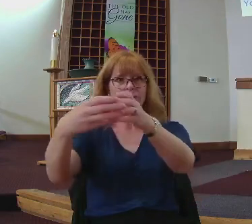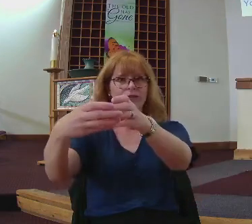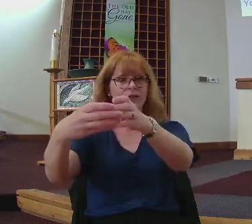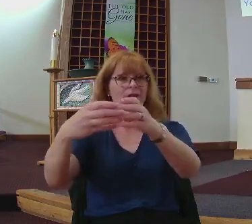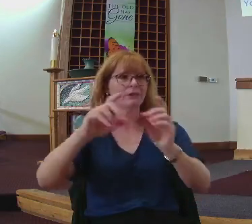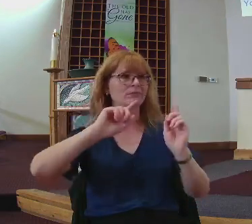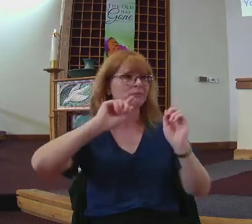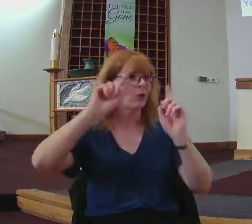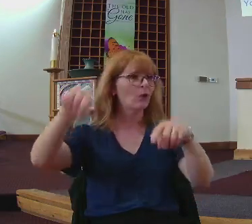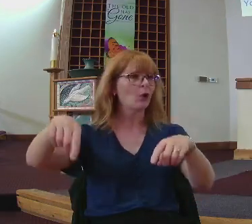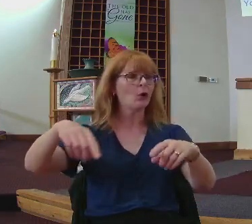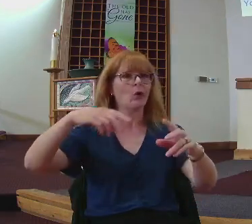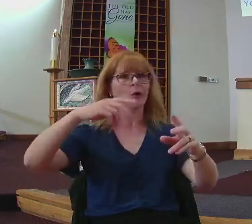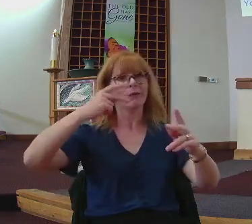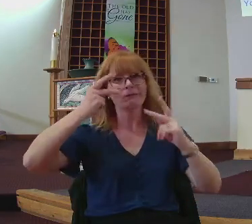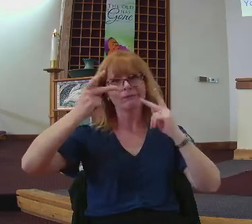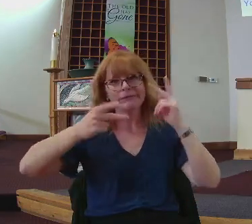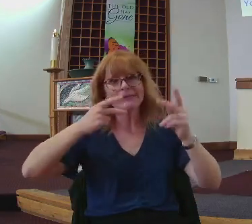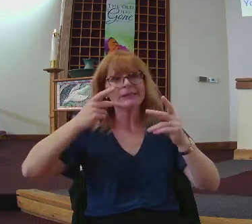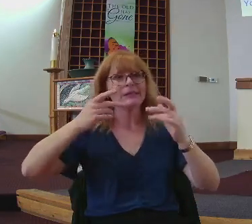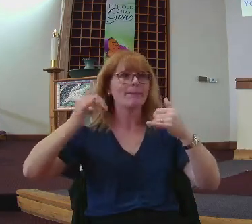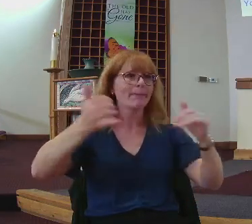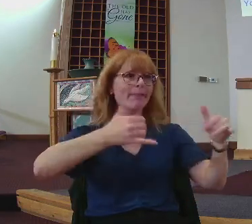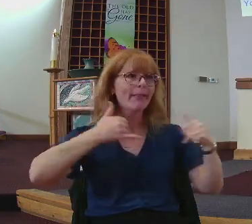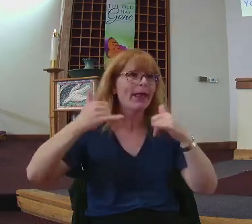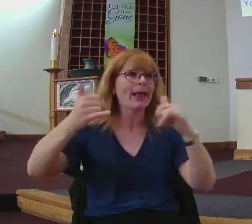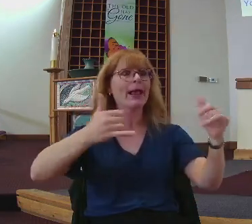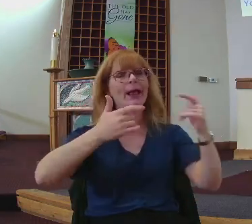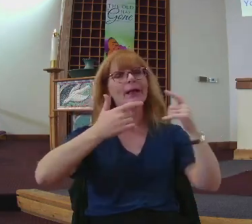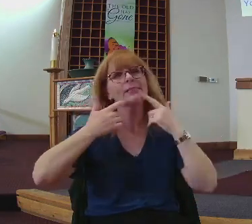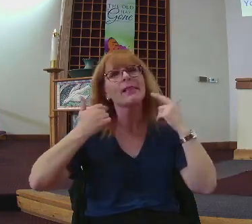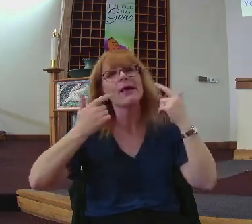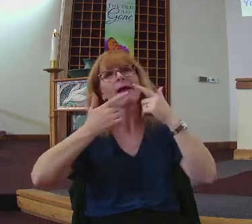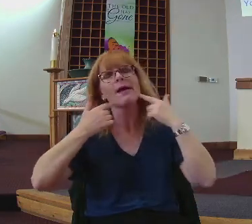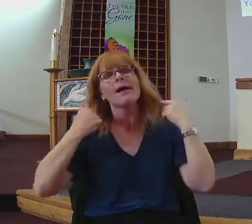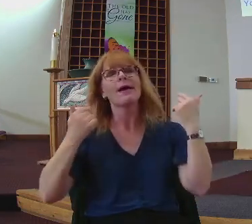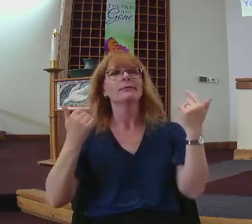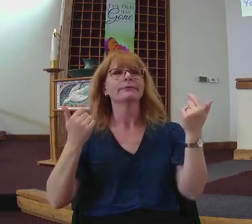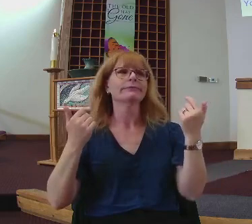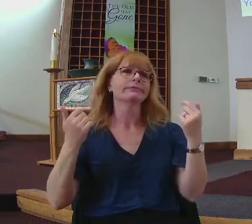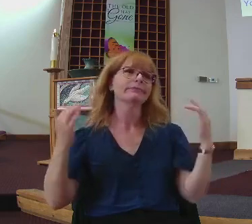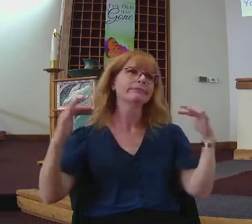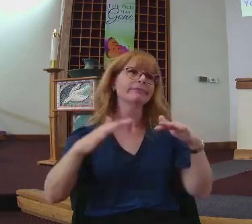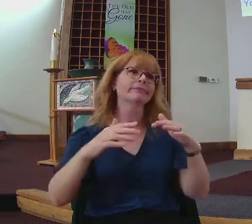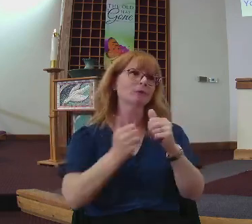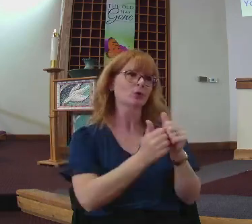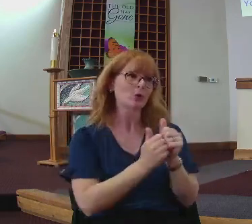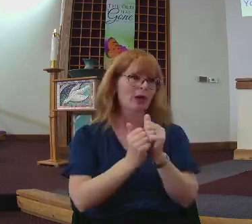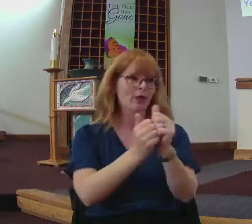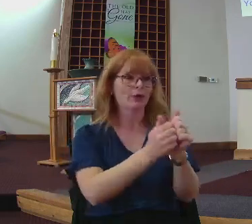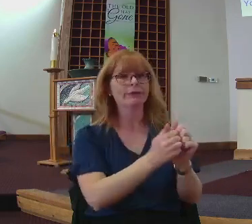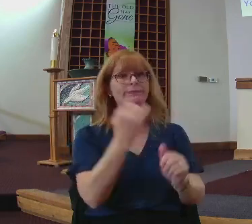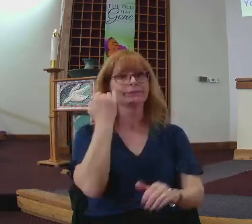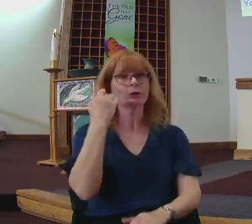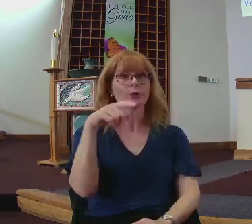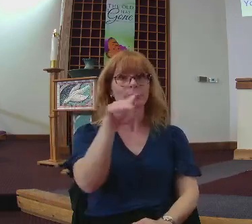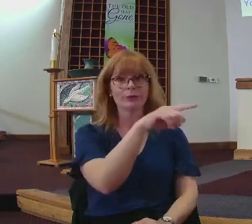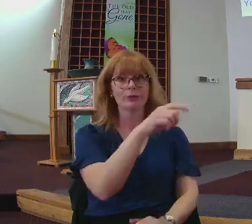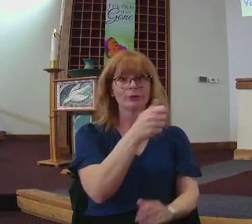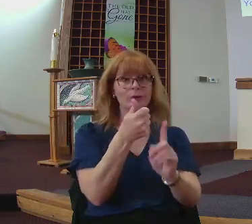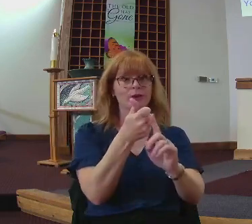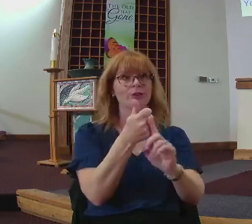visit and play and reflect and share and eat and laugh and just be together. So if you are